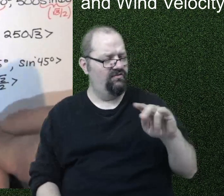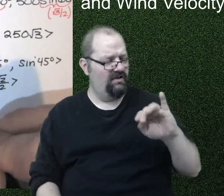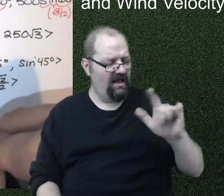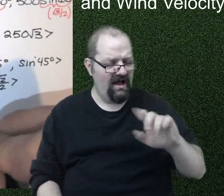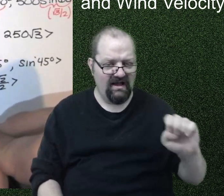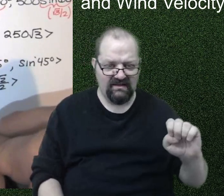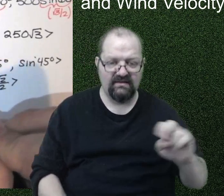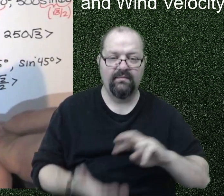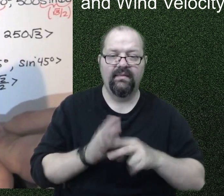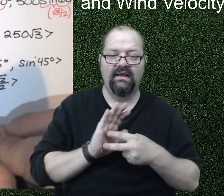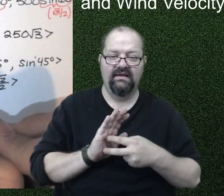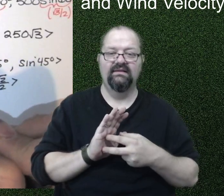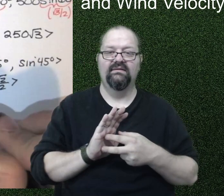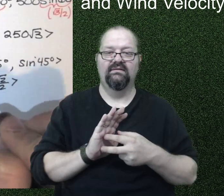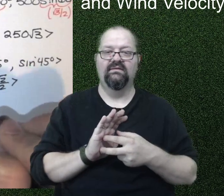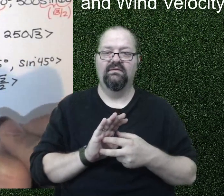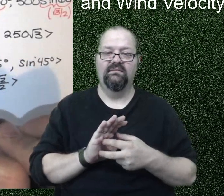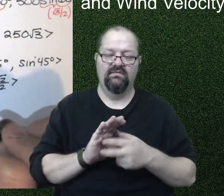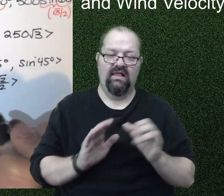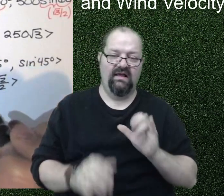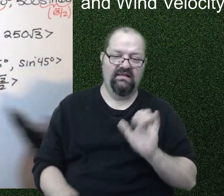through.